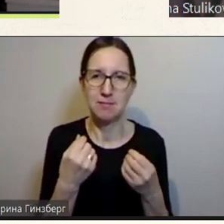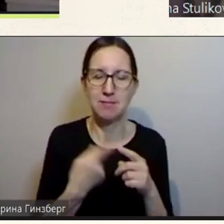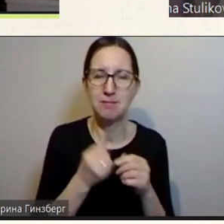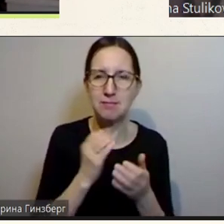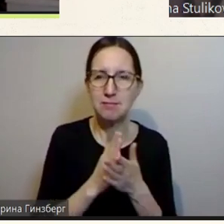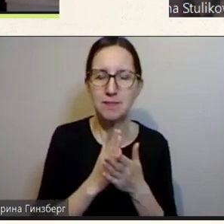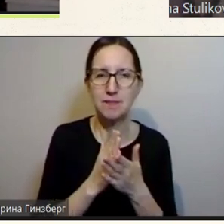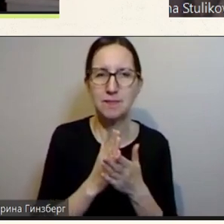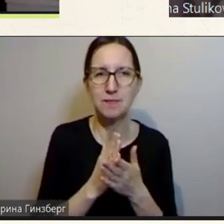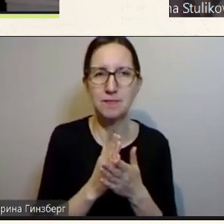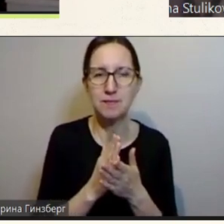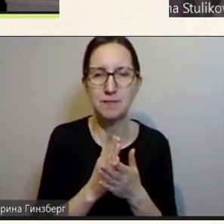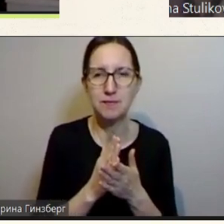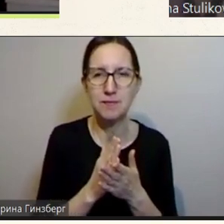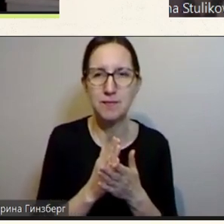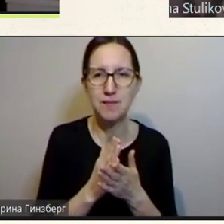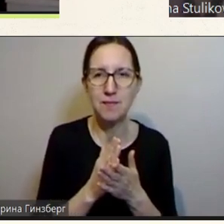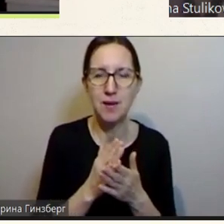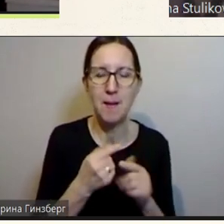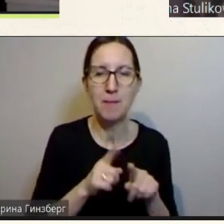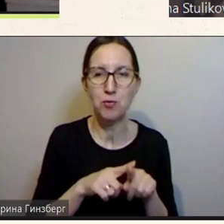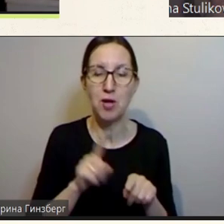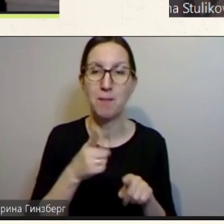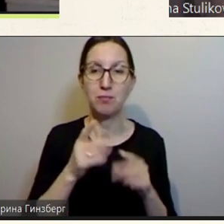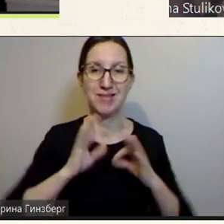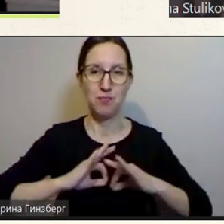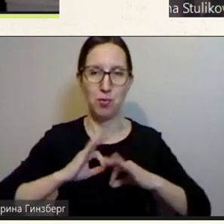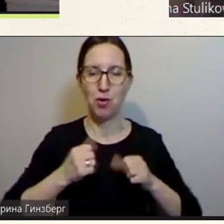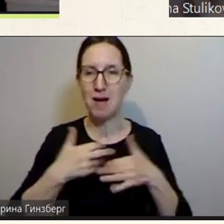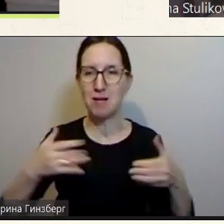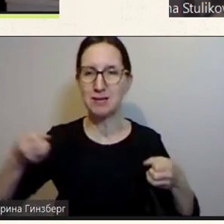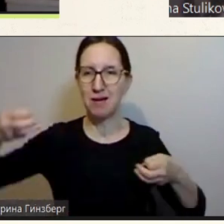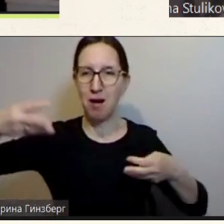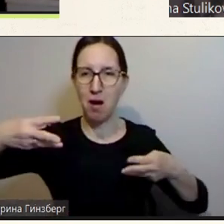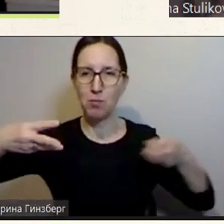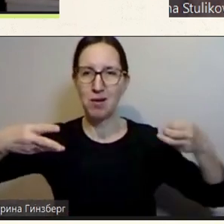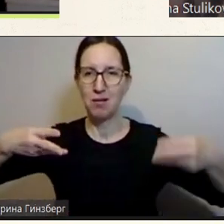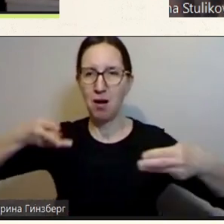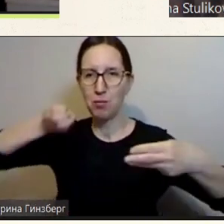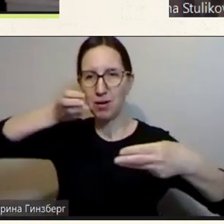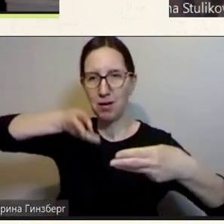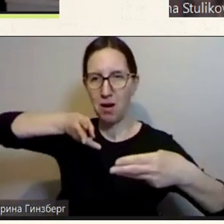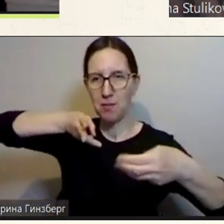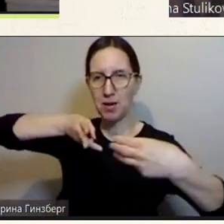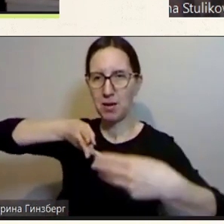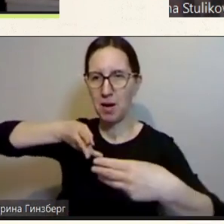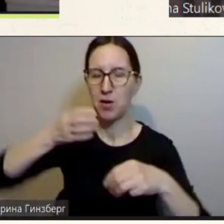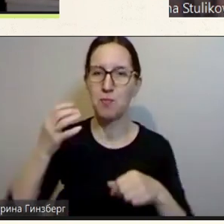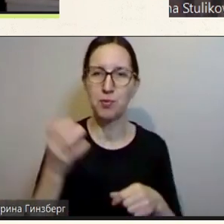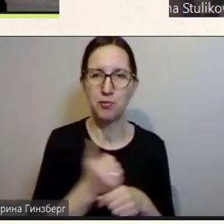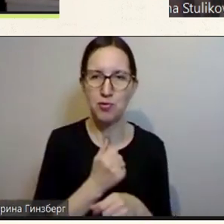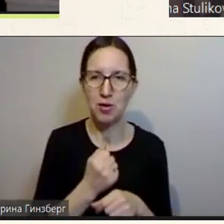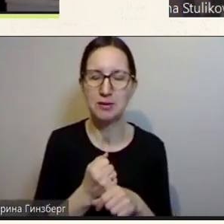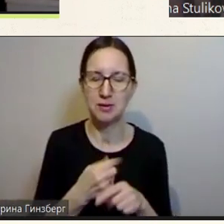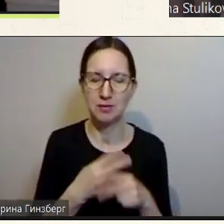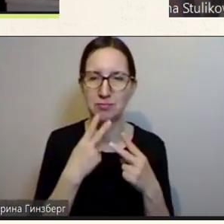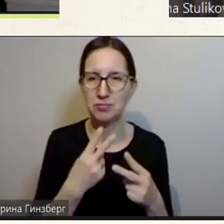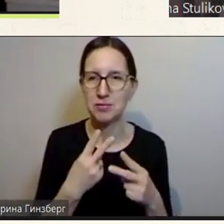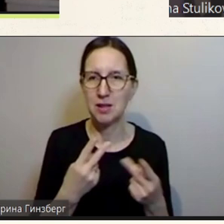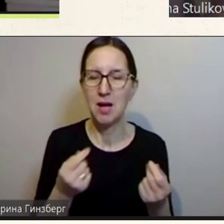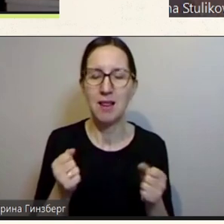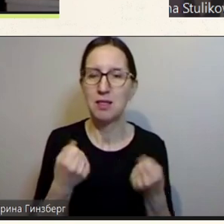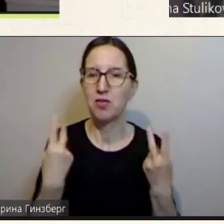see water emerging. And then there is also the use of different cameras,